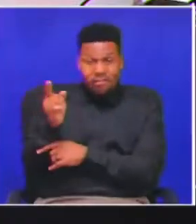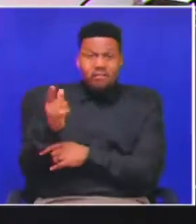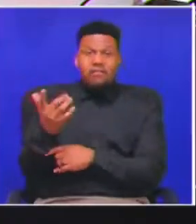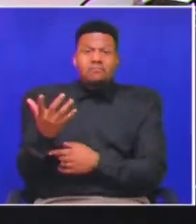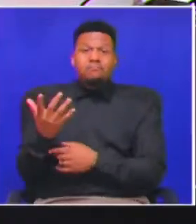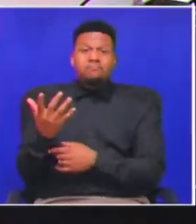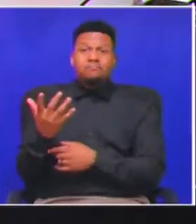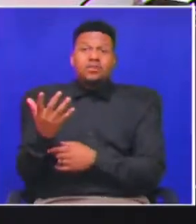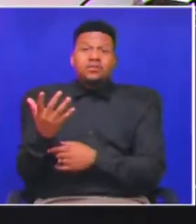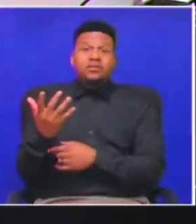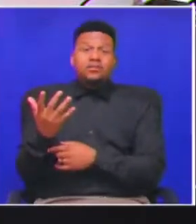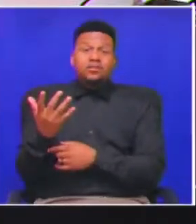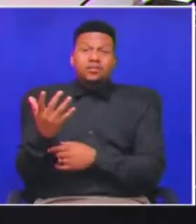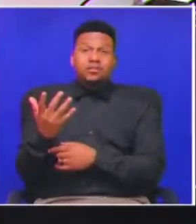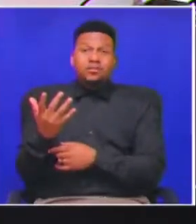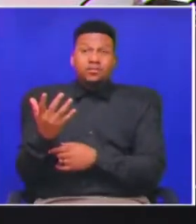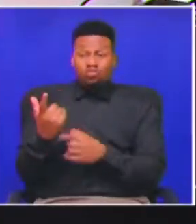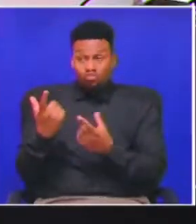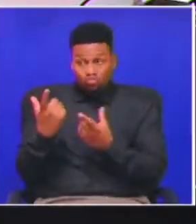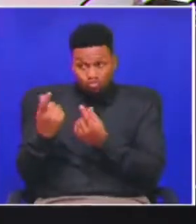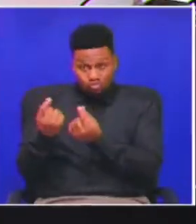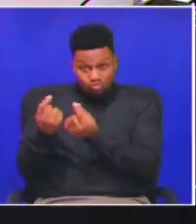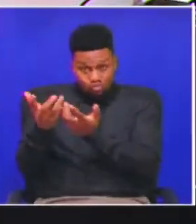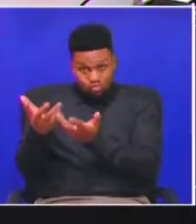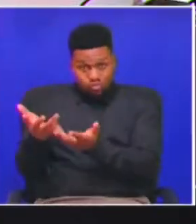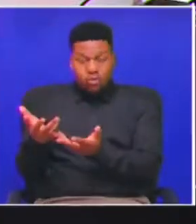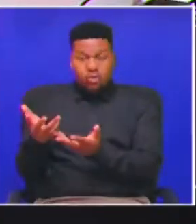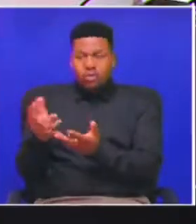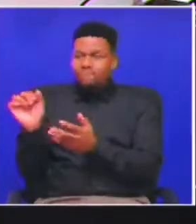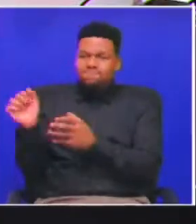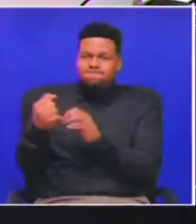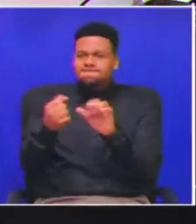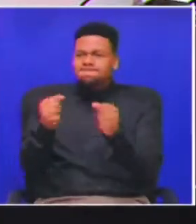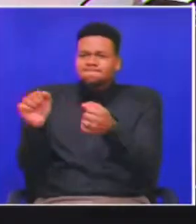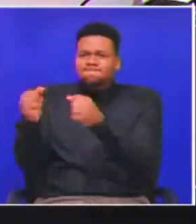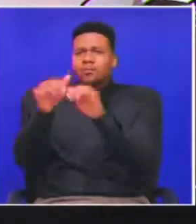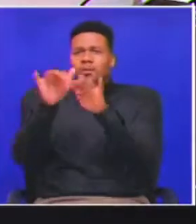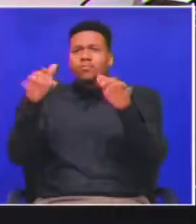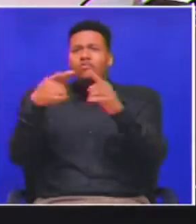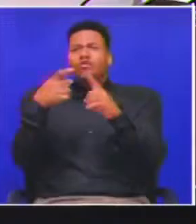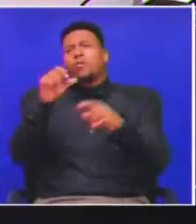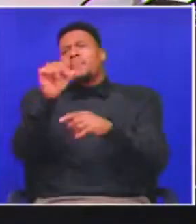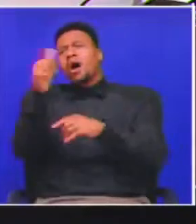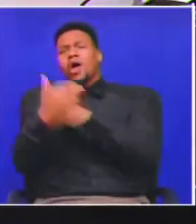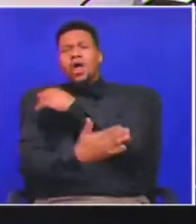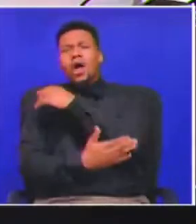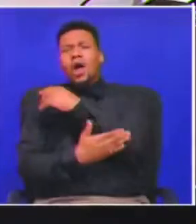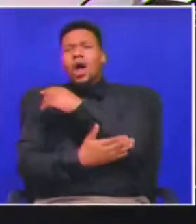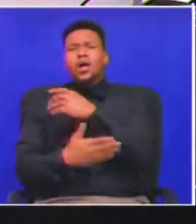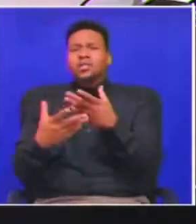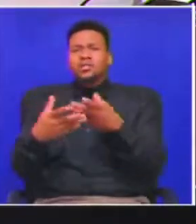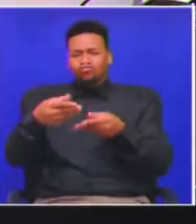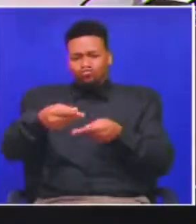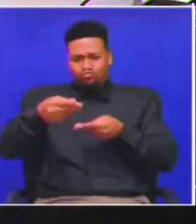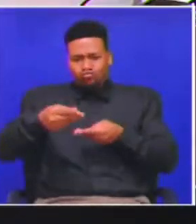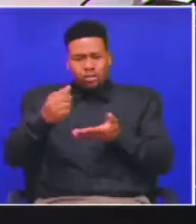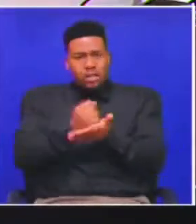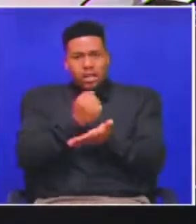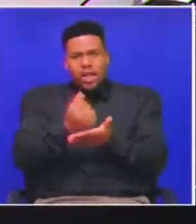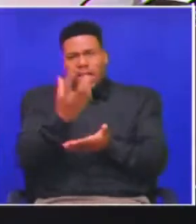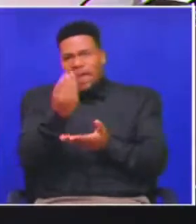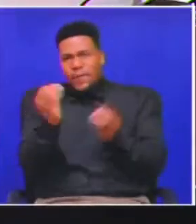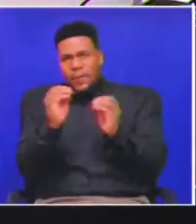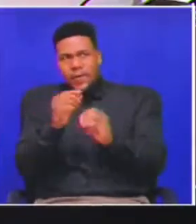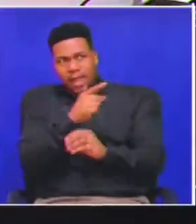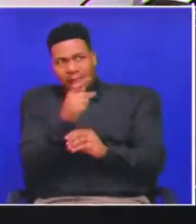practice the acts such as employing people from other countries undocumented because they are cheap labor.